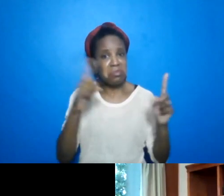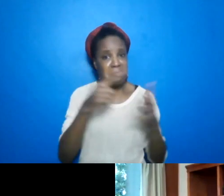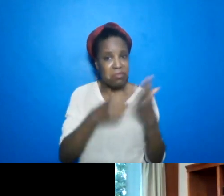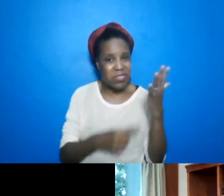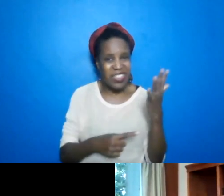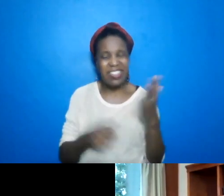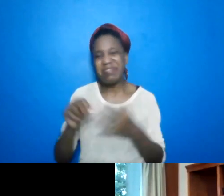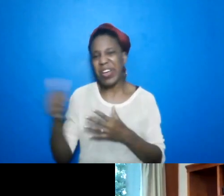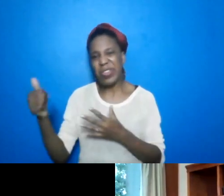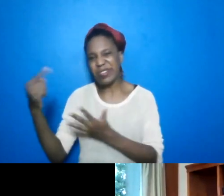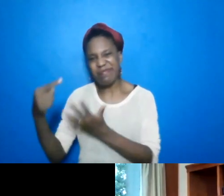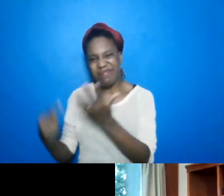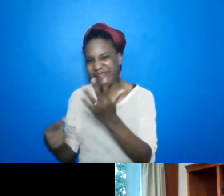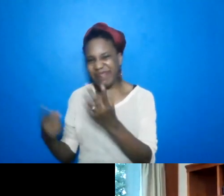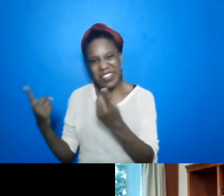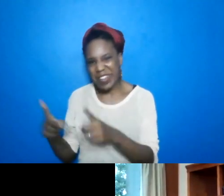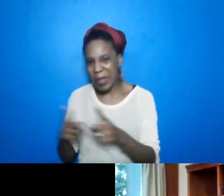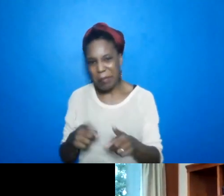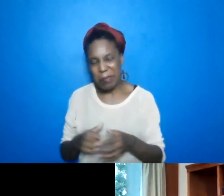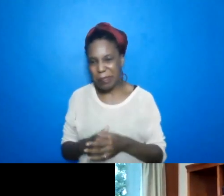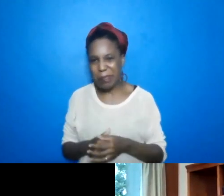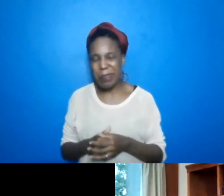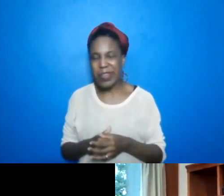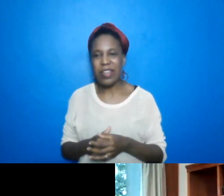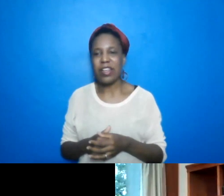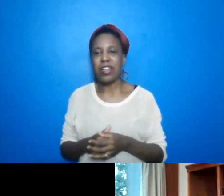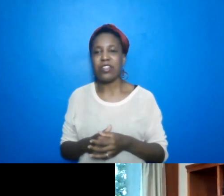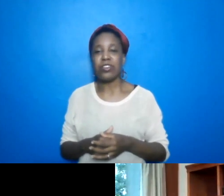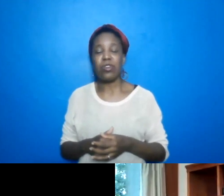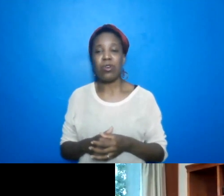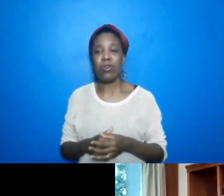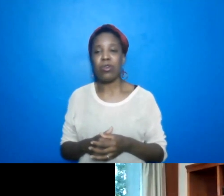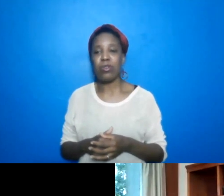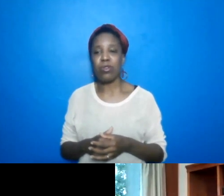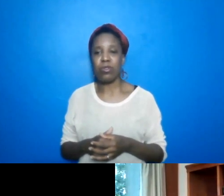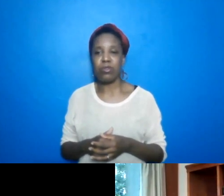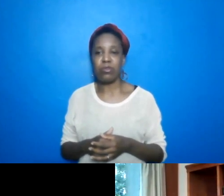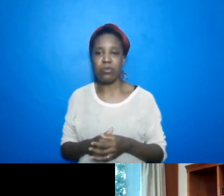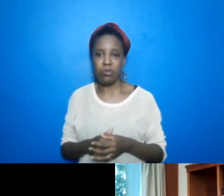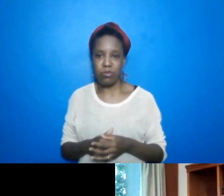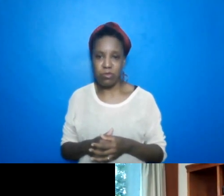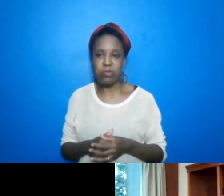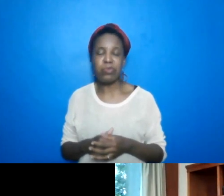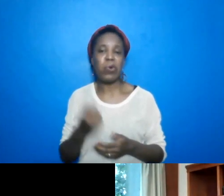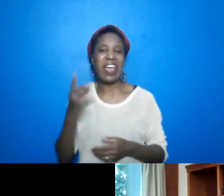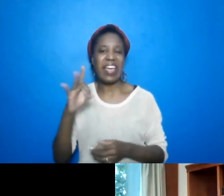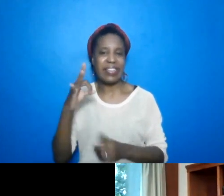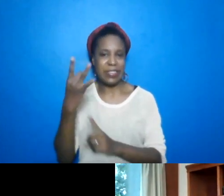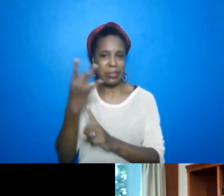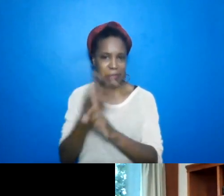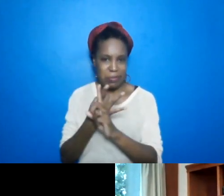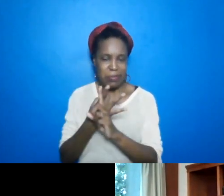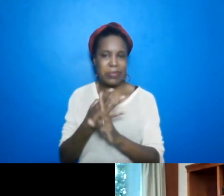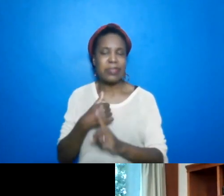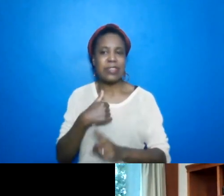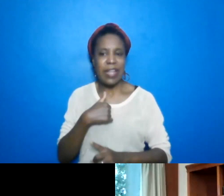Reconciliation Commission. So I spent about 18 months with a partner, listening, going to barbershops and